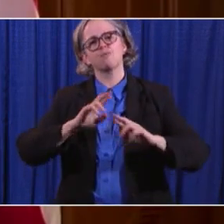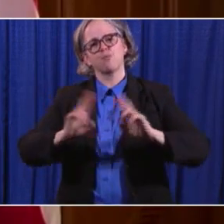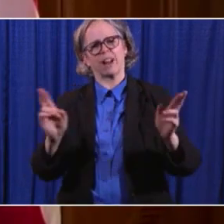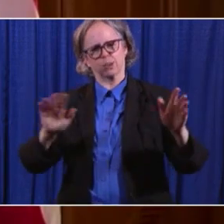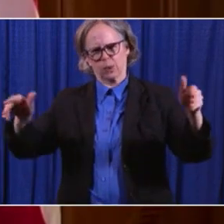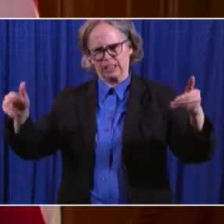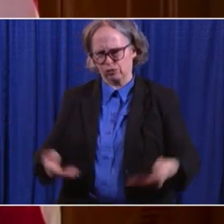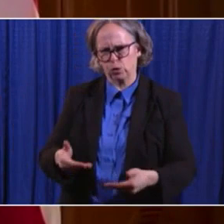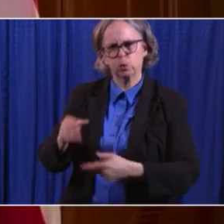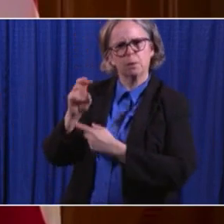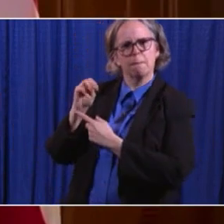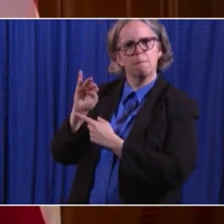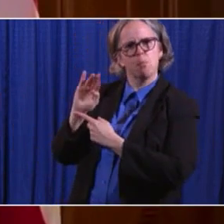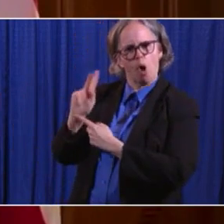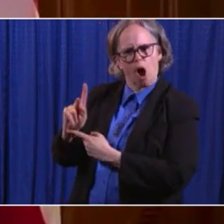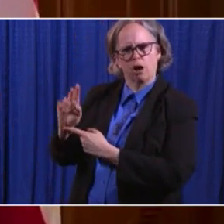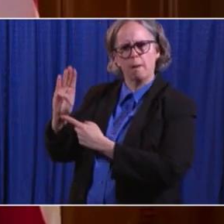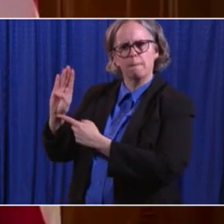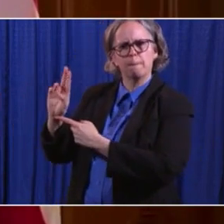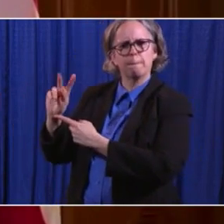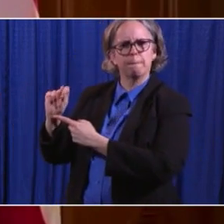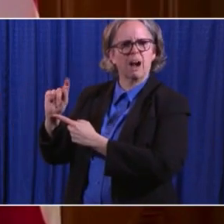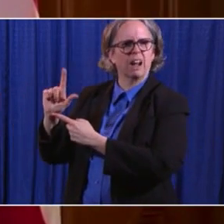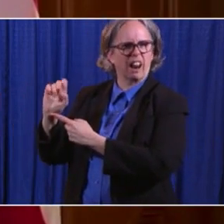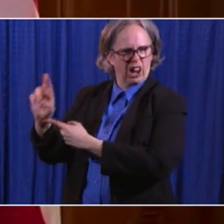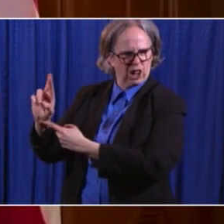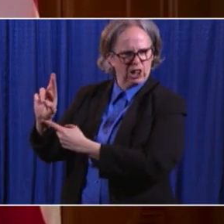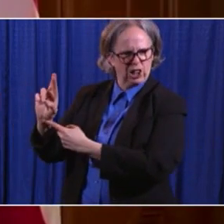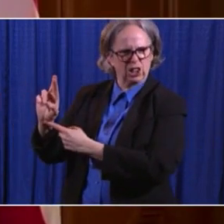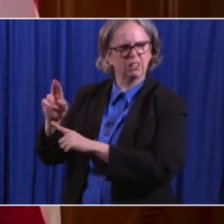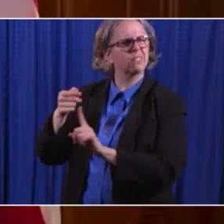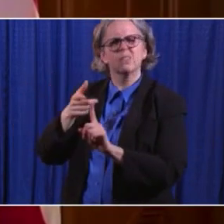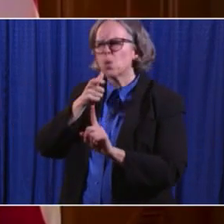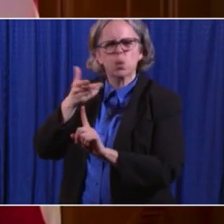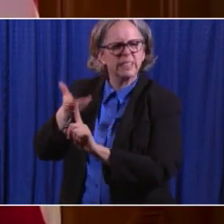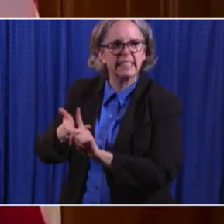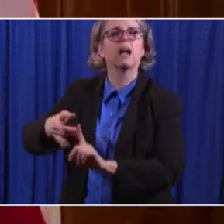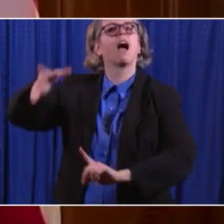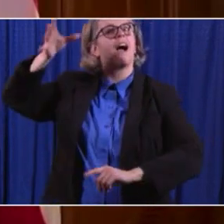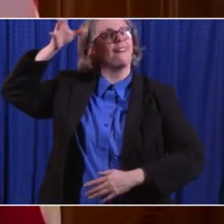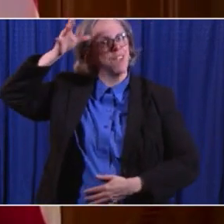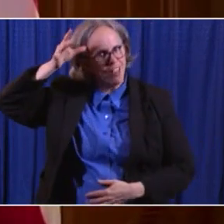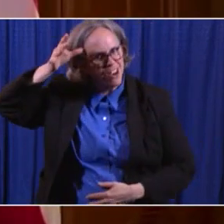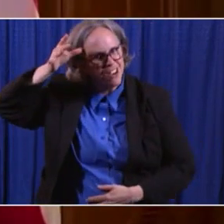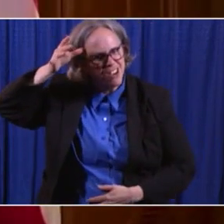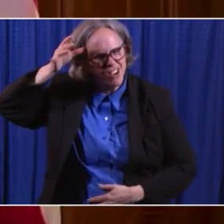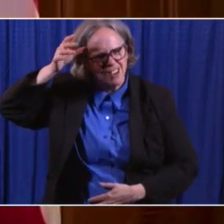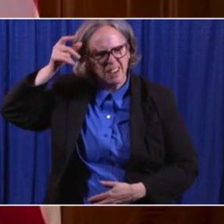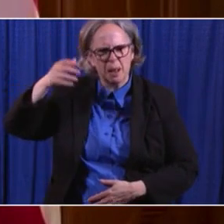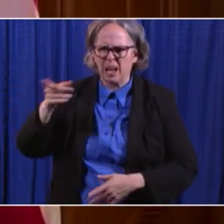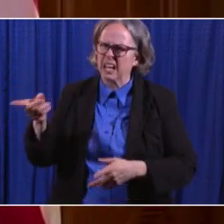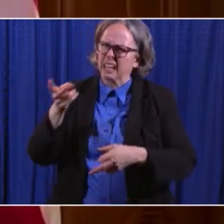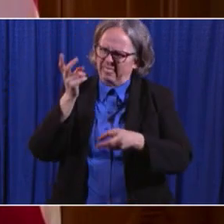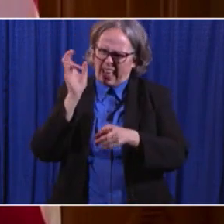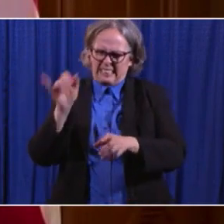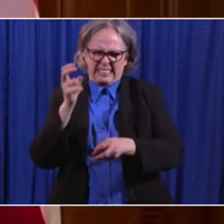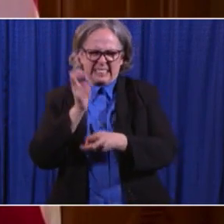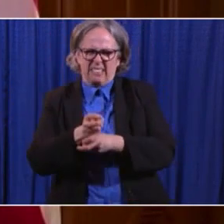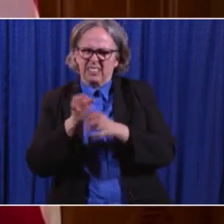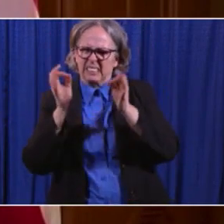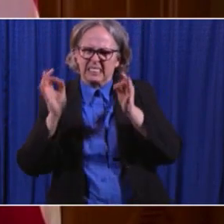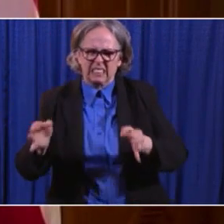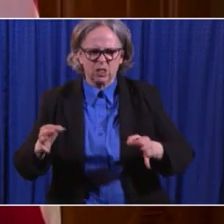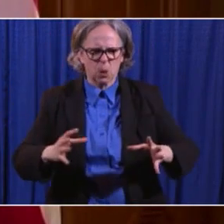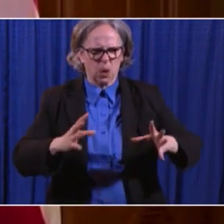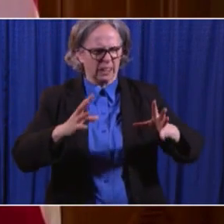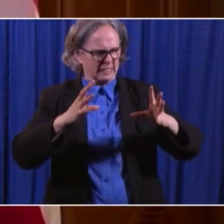Ohio who had to make the very difficult decision to relinquish custody of his son to Children's Services in order to ensure his son